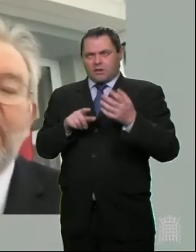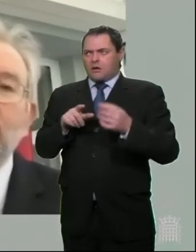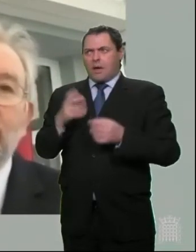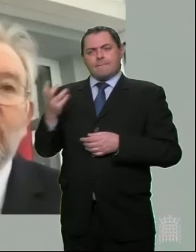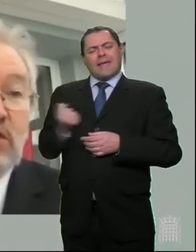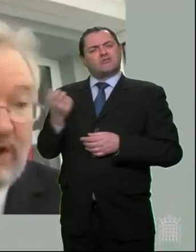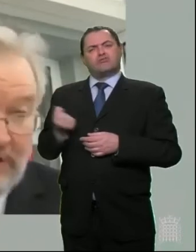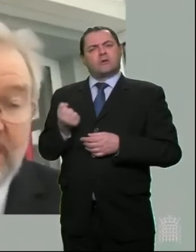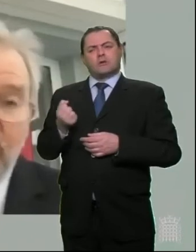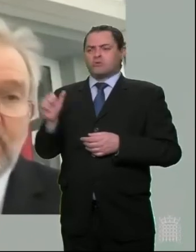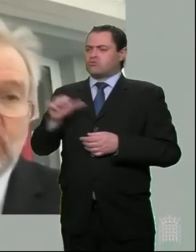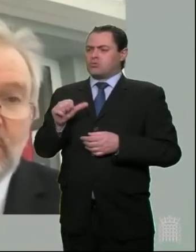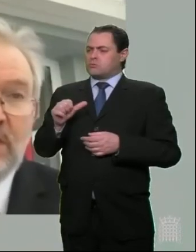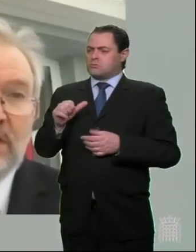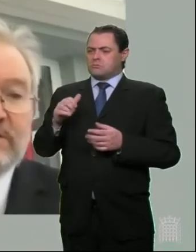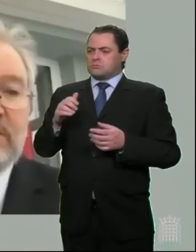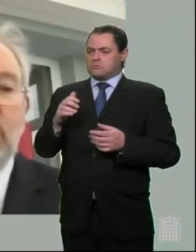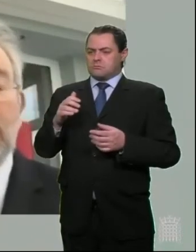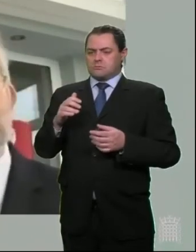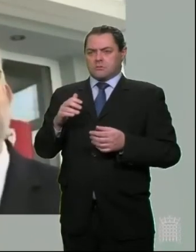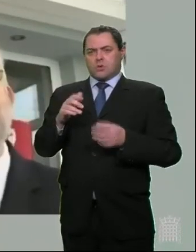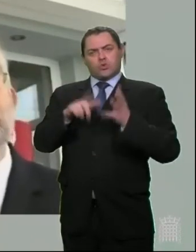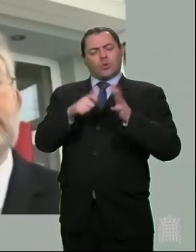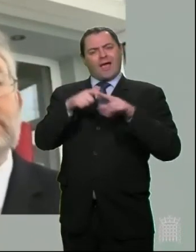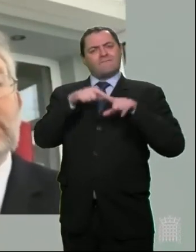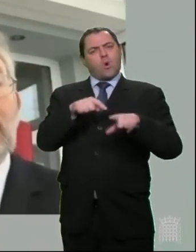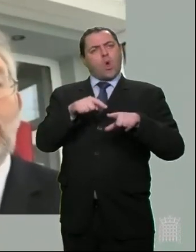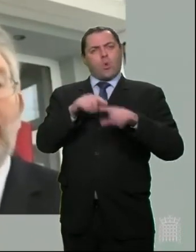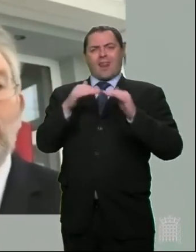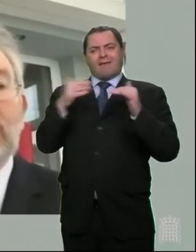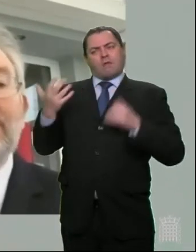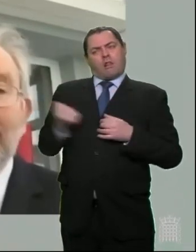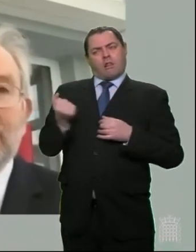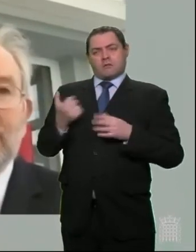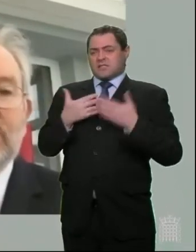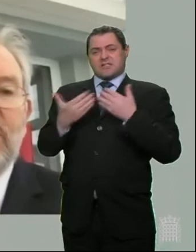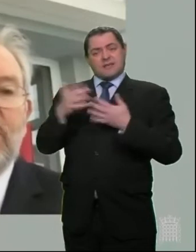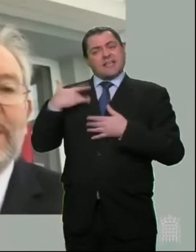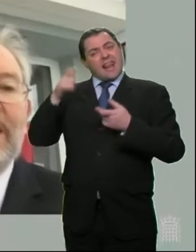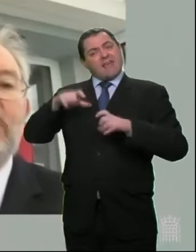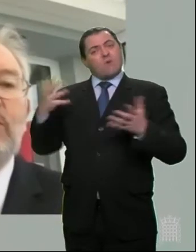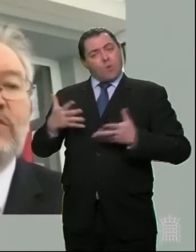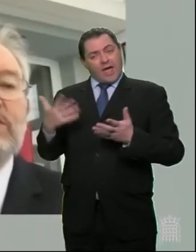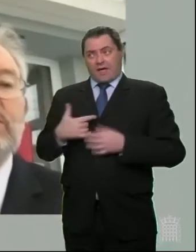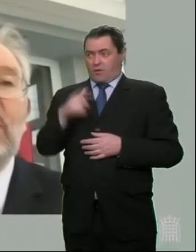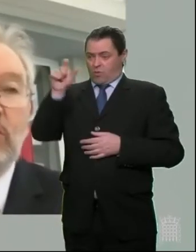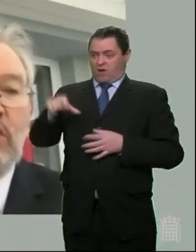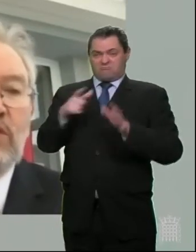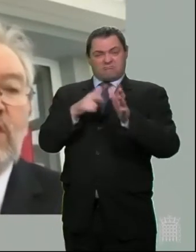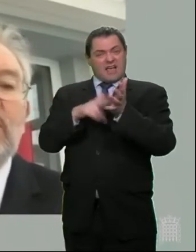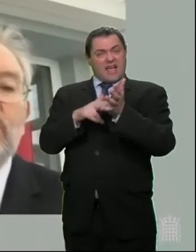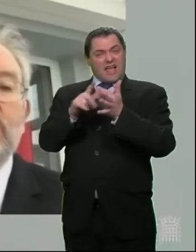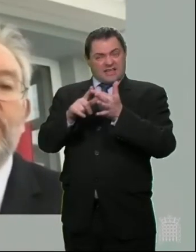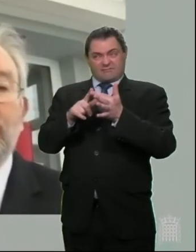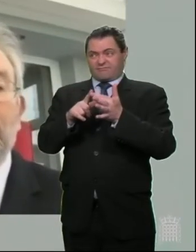wherever a veteran or any pensioner lives in the world. When will 96-year-old Anne Puckridge, a